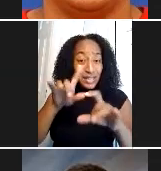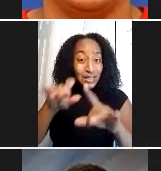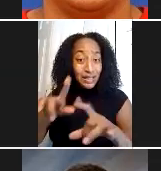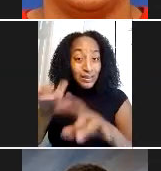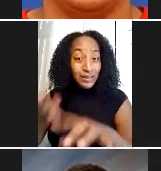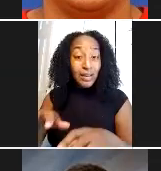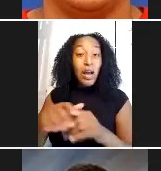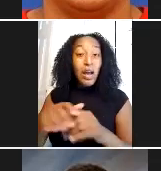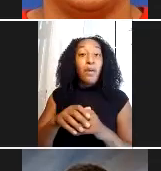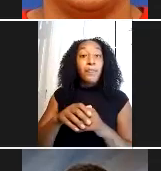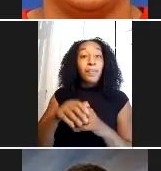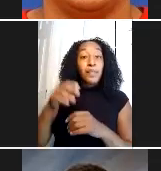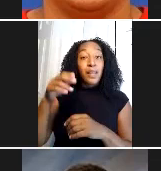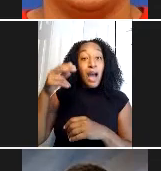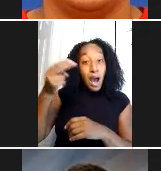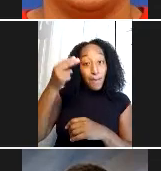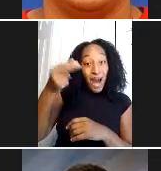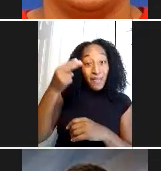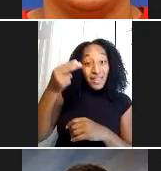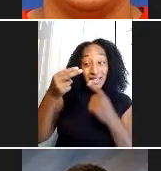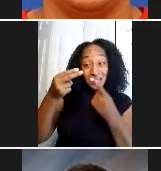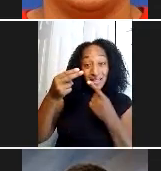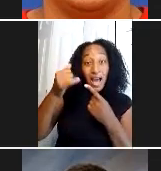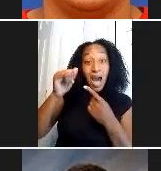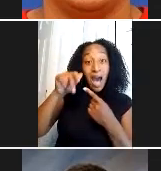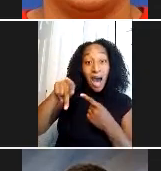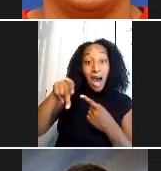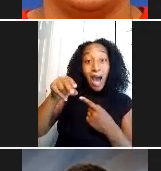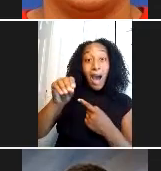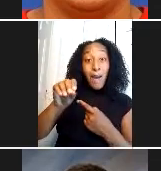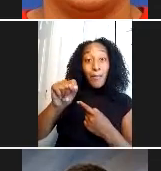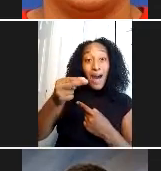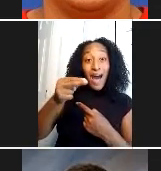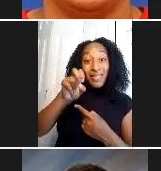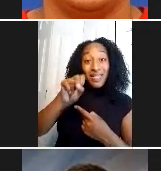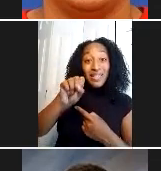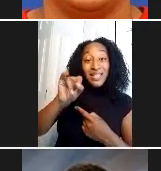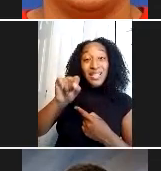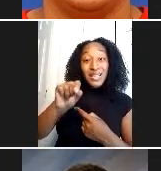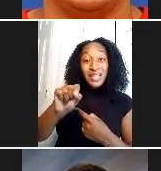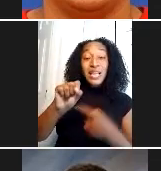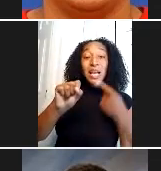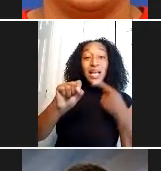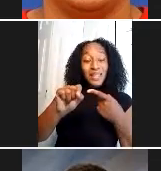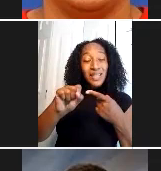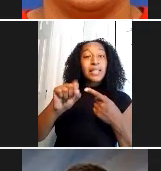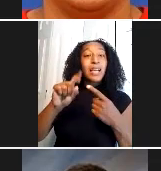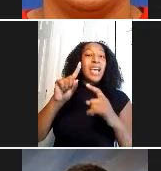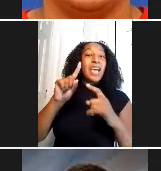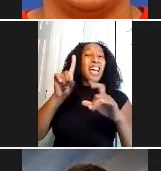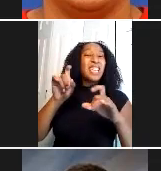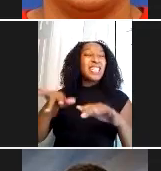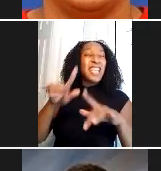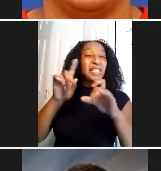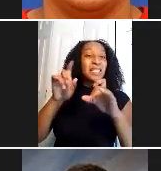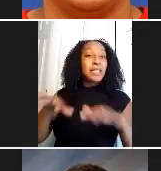a testable prediction, then what comes next is that the scientist performs an experiment to test